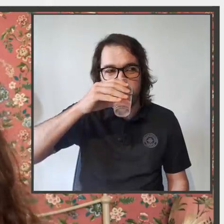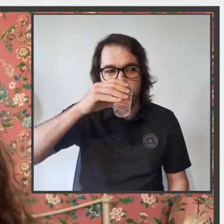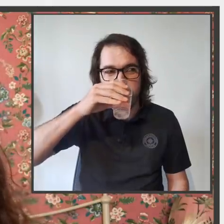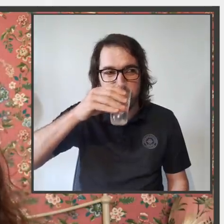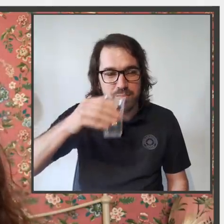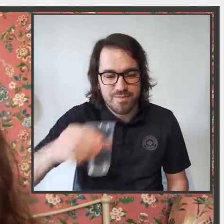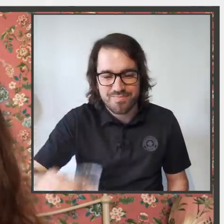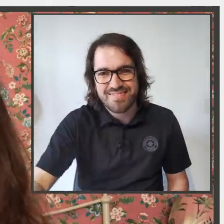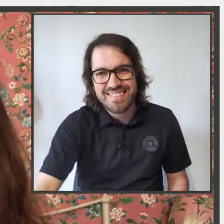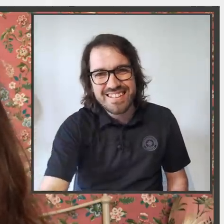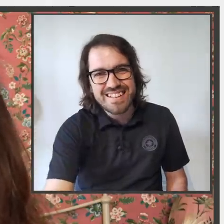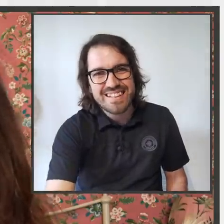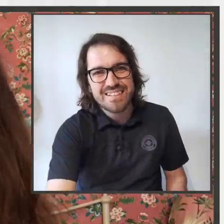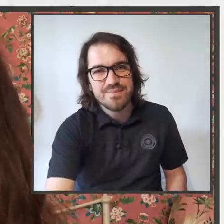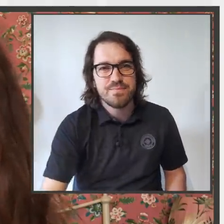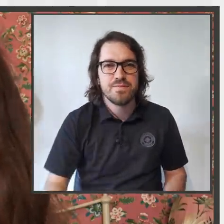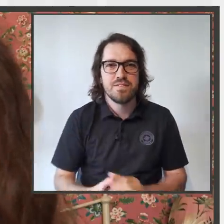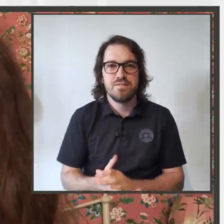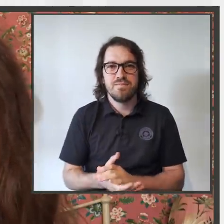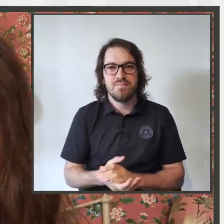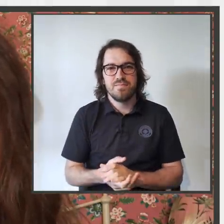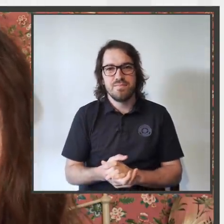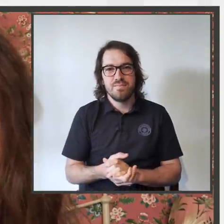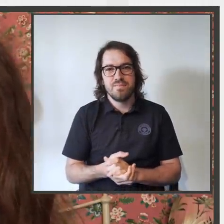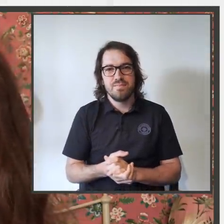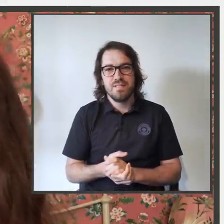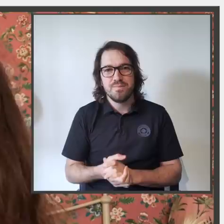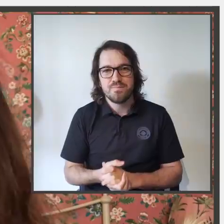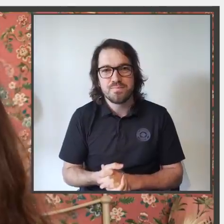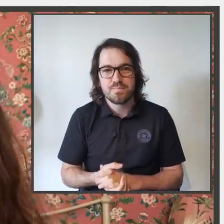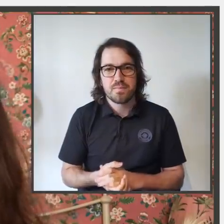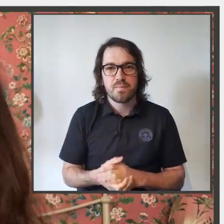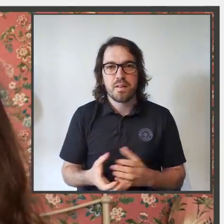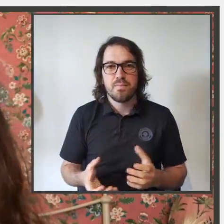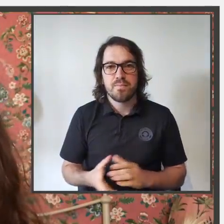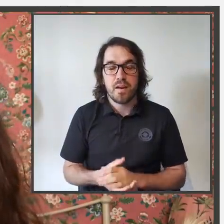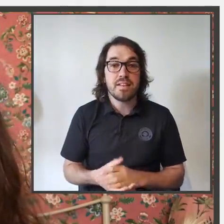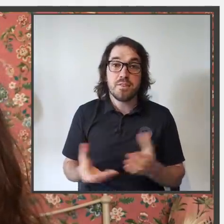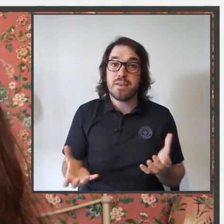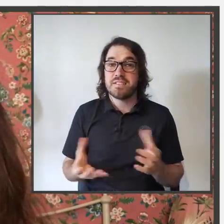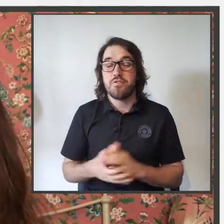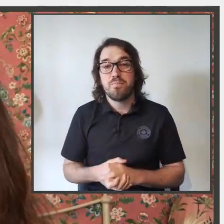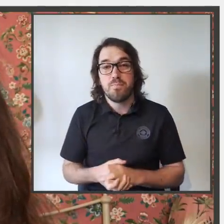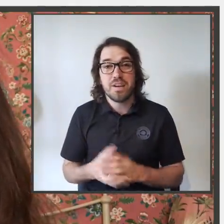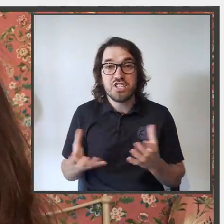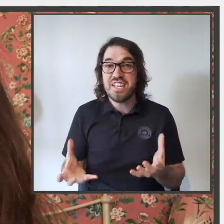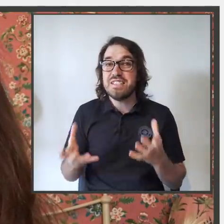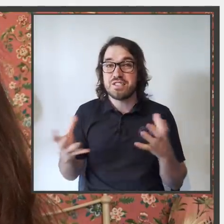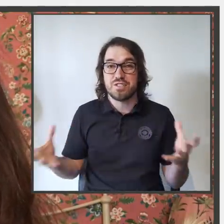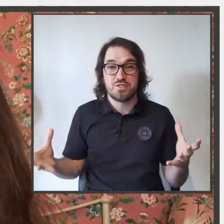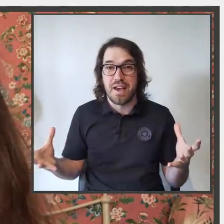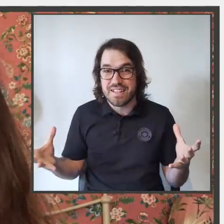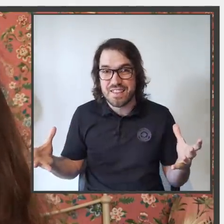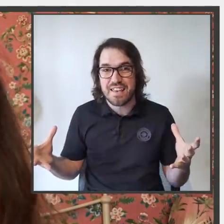a great stretch, and you put on your stretch jeans, don't you, Tom? I do, yes. Yeah. So if my